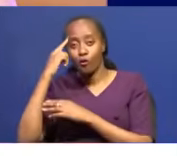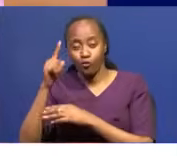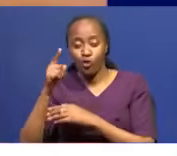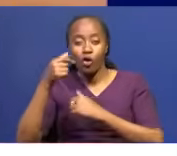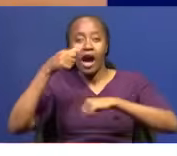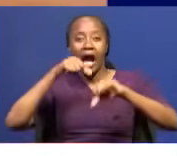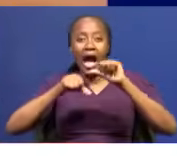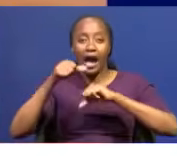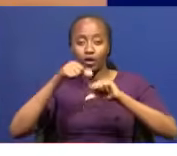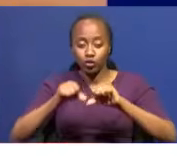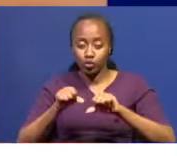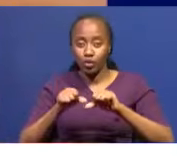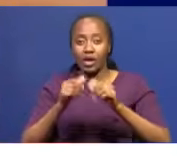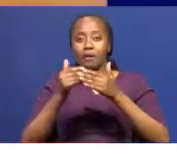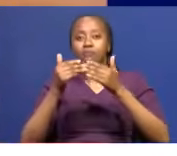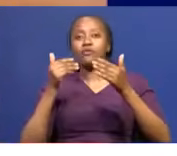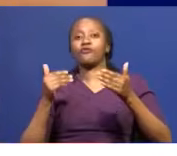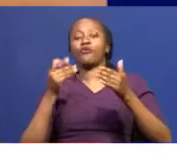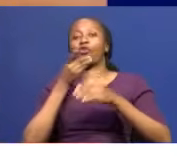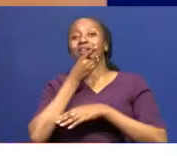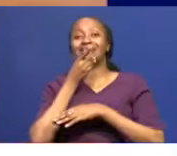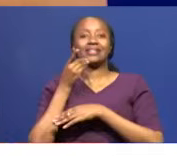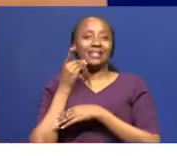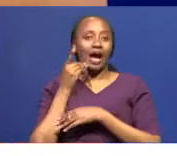now before the current drought